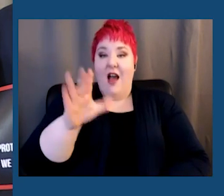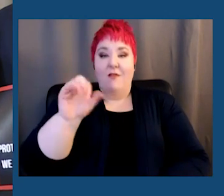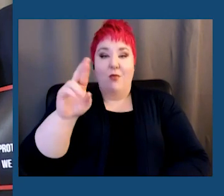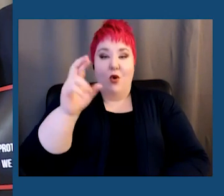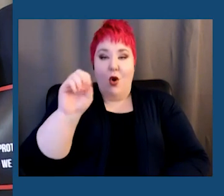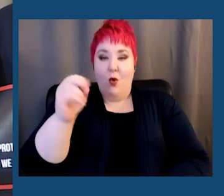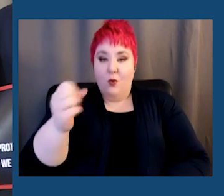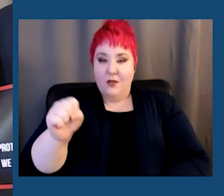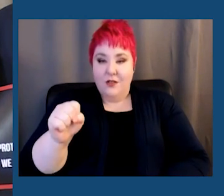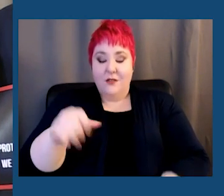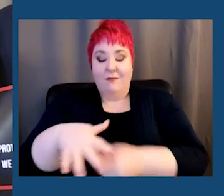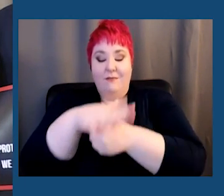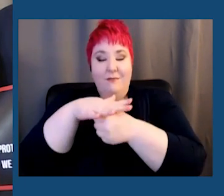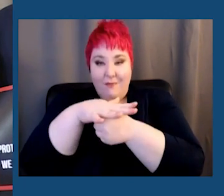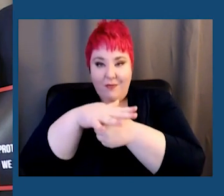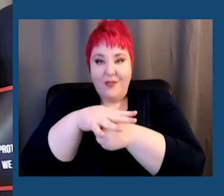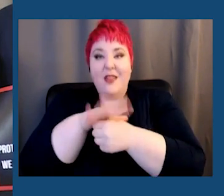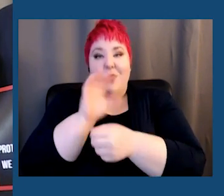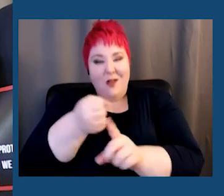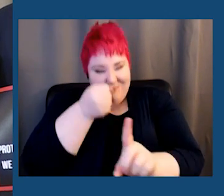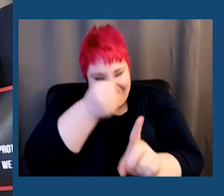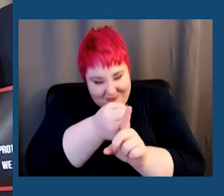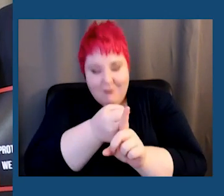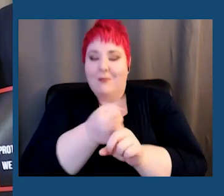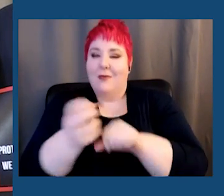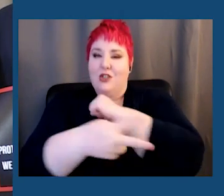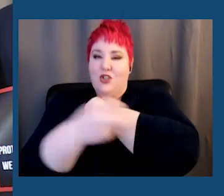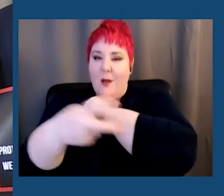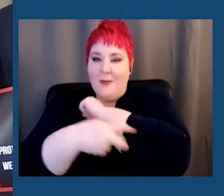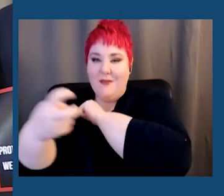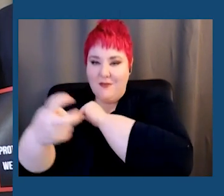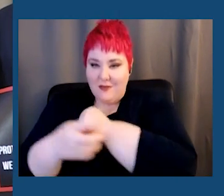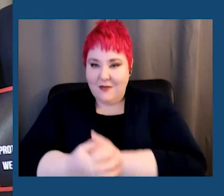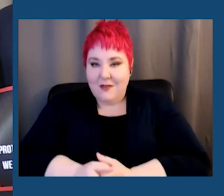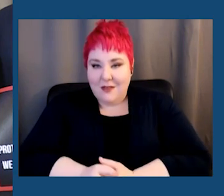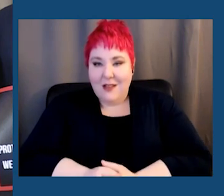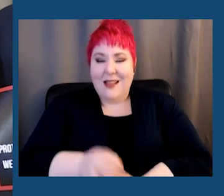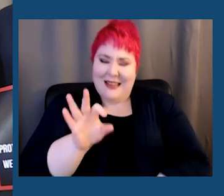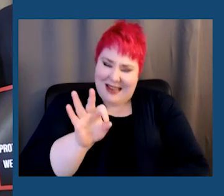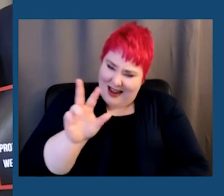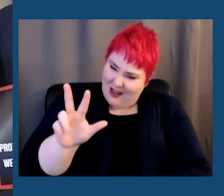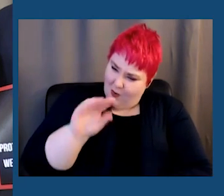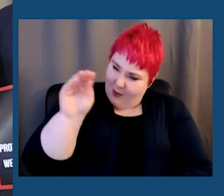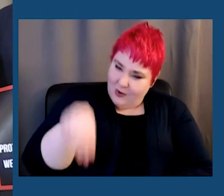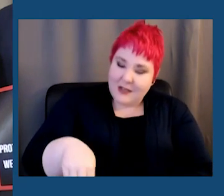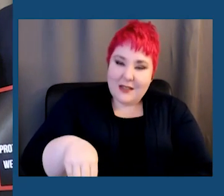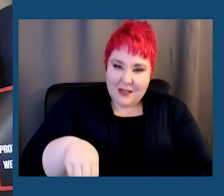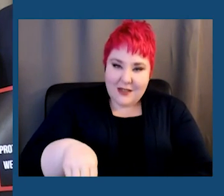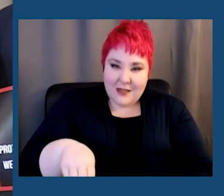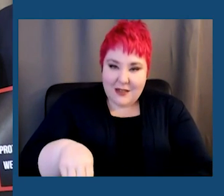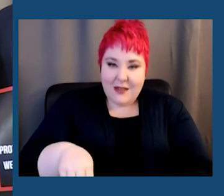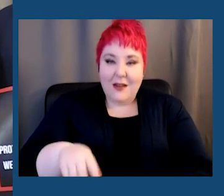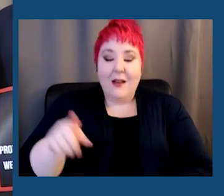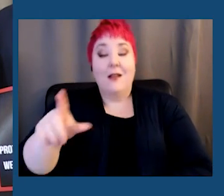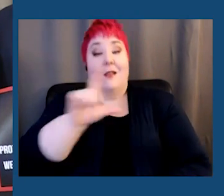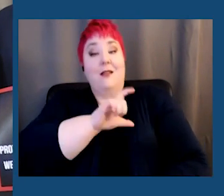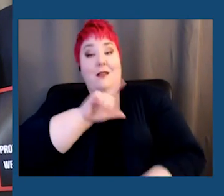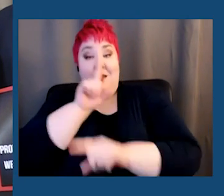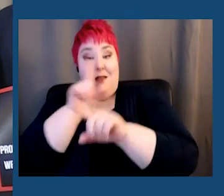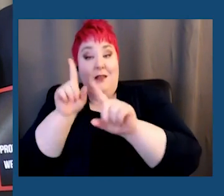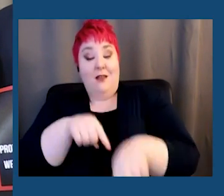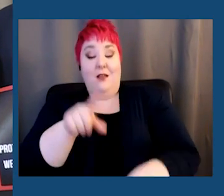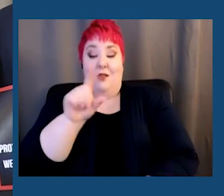shoplifting. 93%. The NYPD reported in 2022